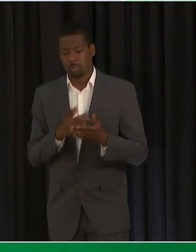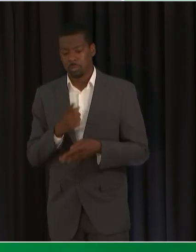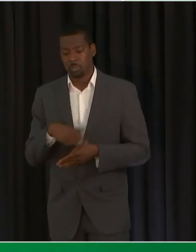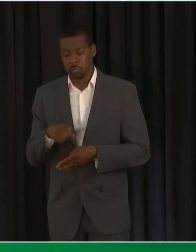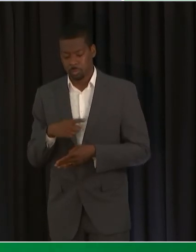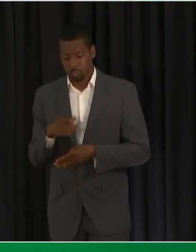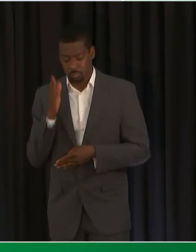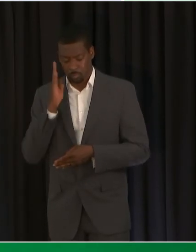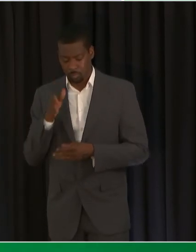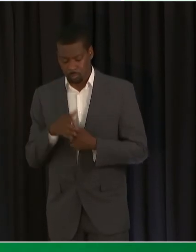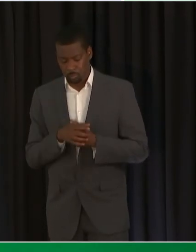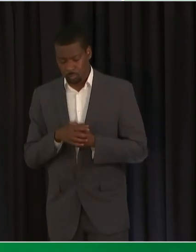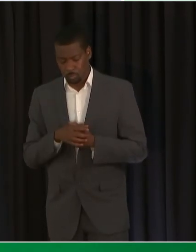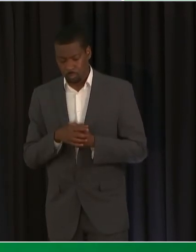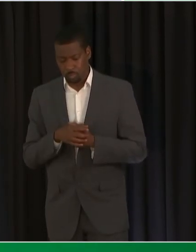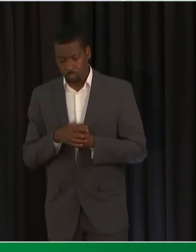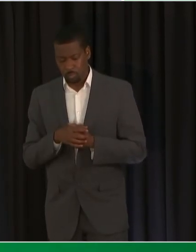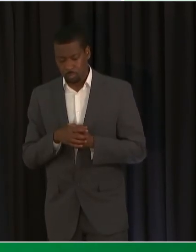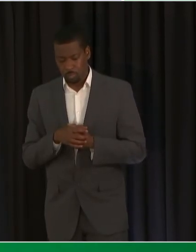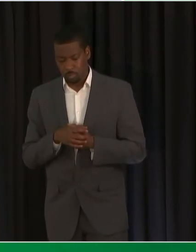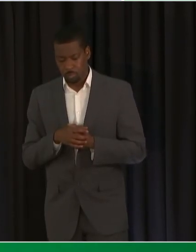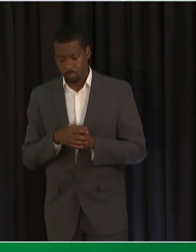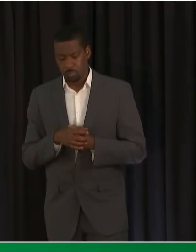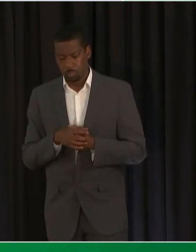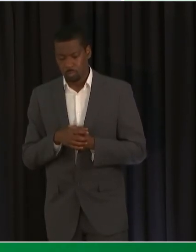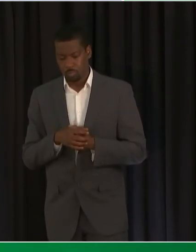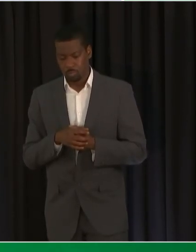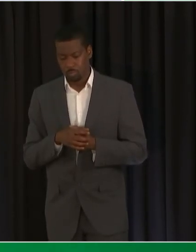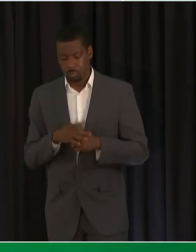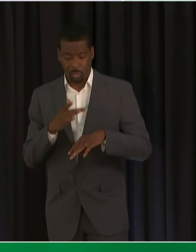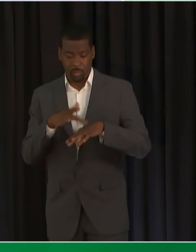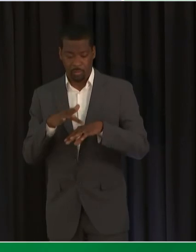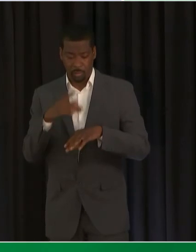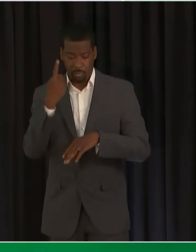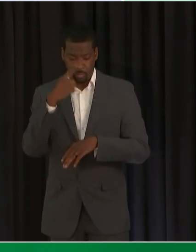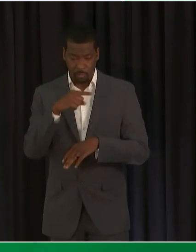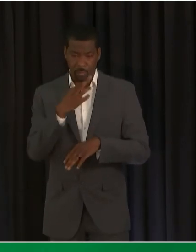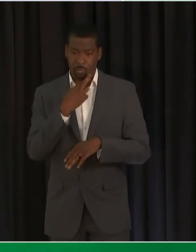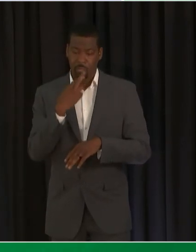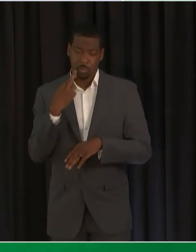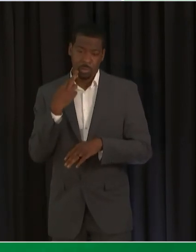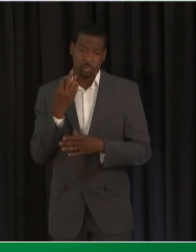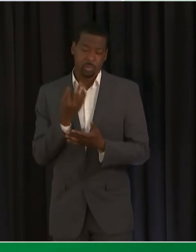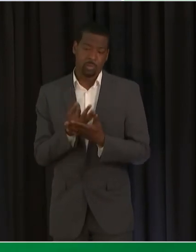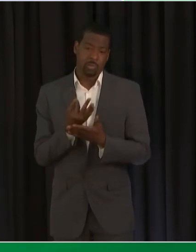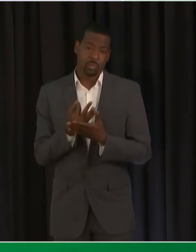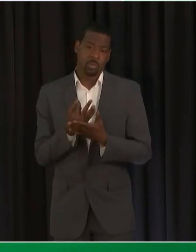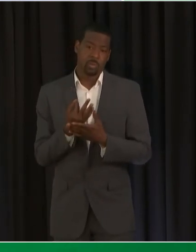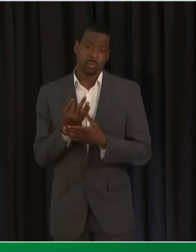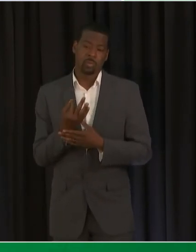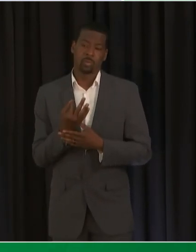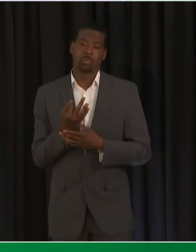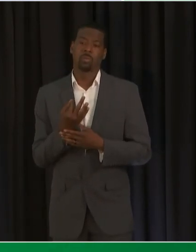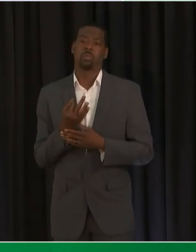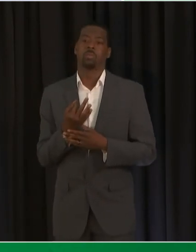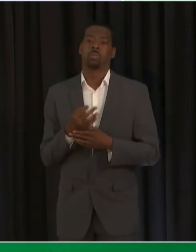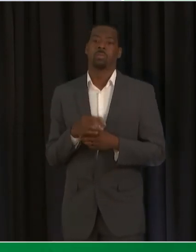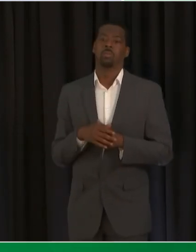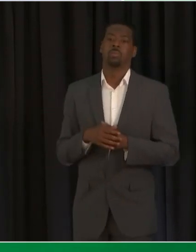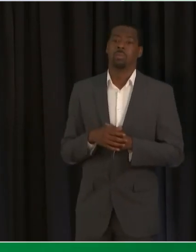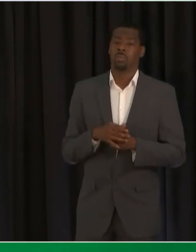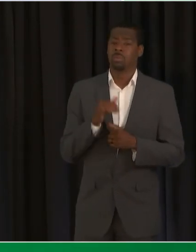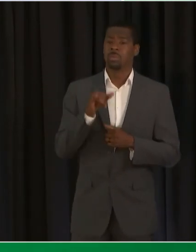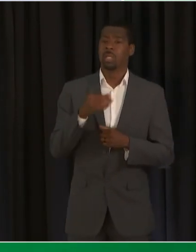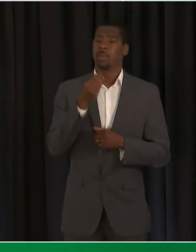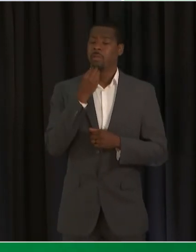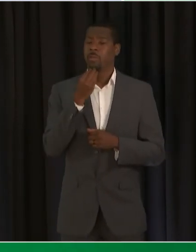venues will probably be eligible for the restaurant fund that don't necessarily sell food.